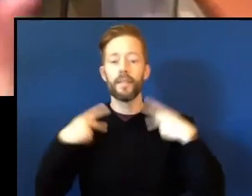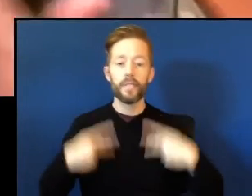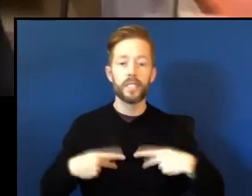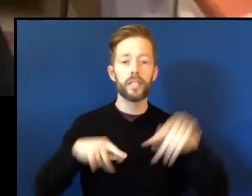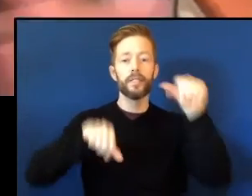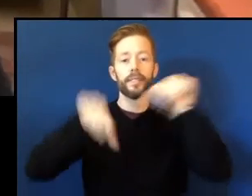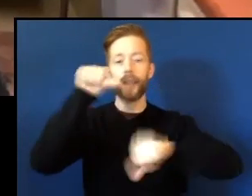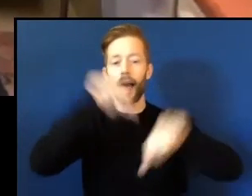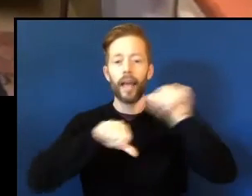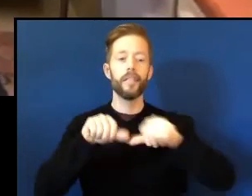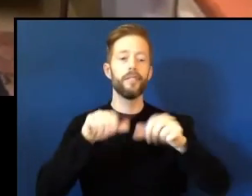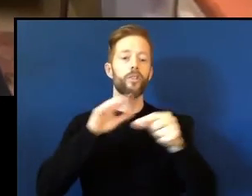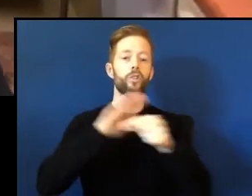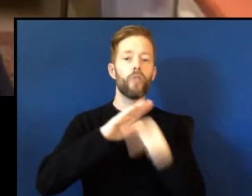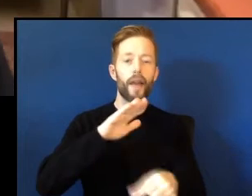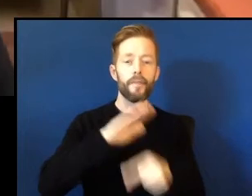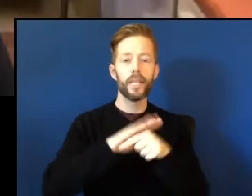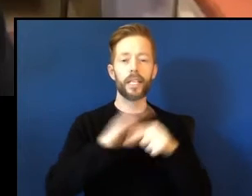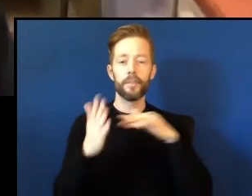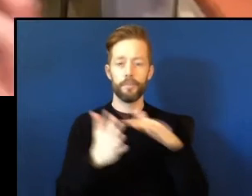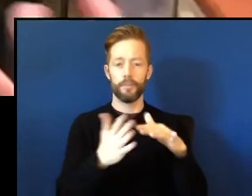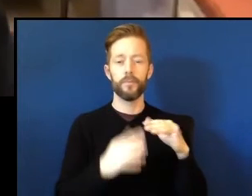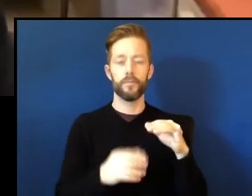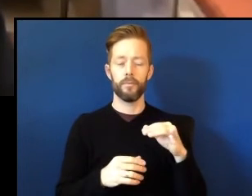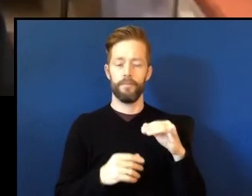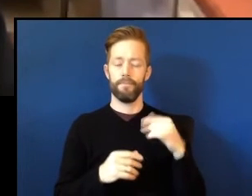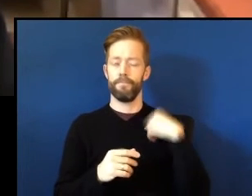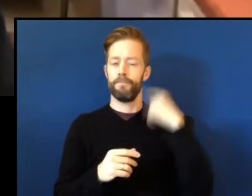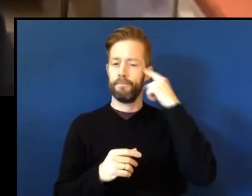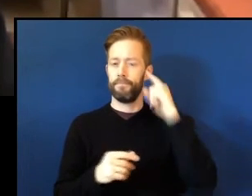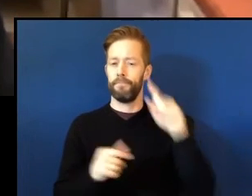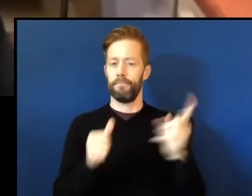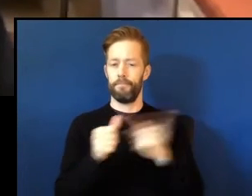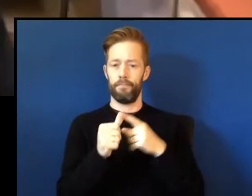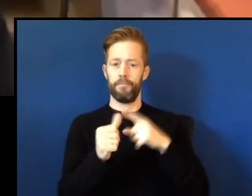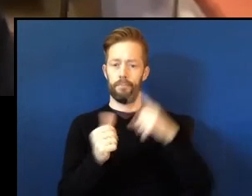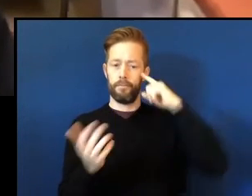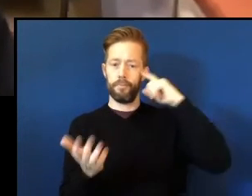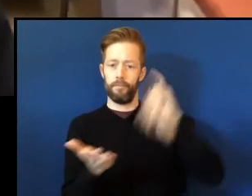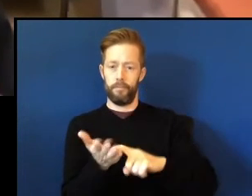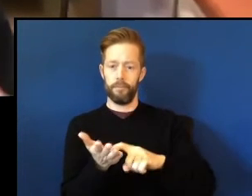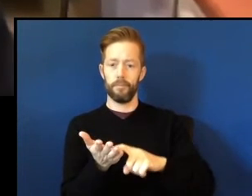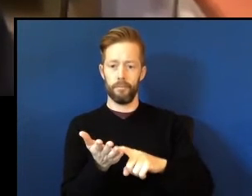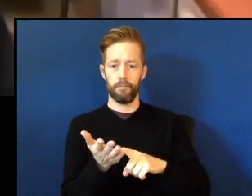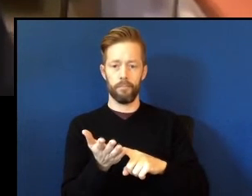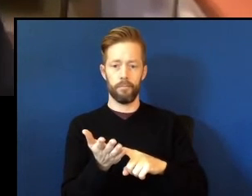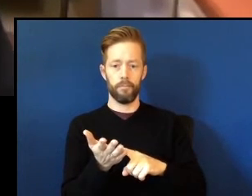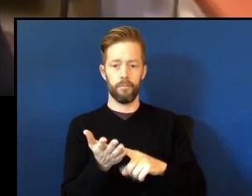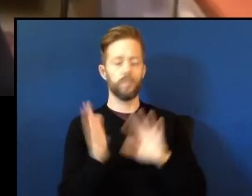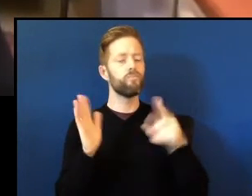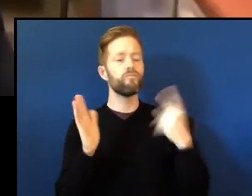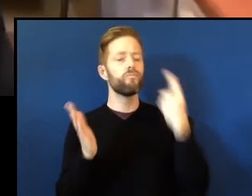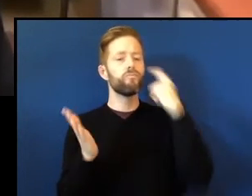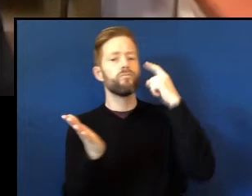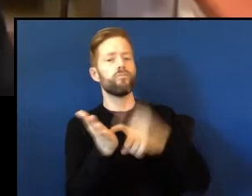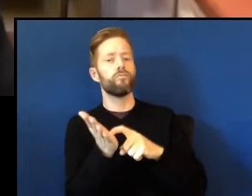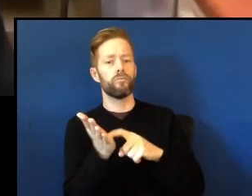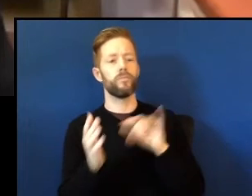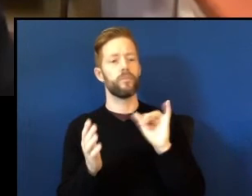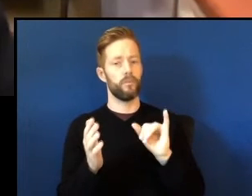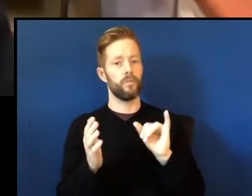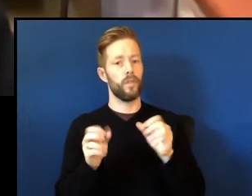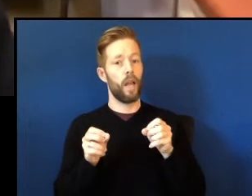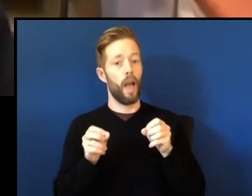The effects of gravity on objects. So kind of first recognizing, I think a place to start is recognizing where